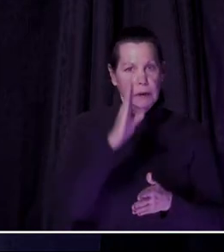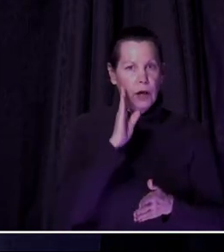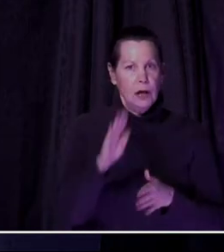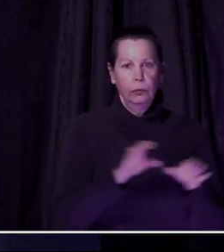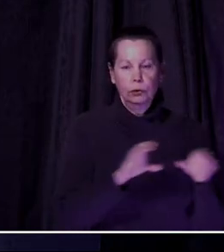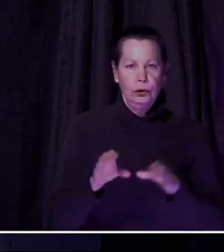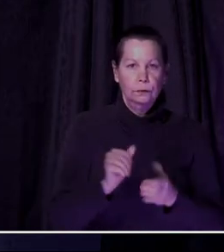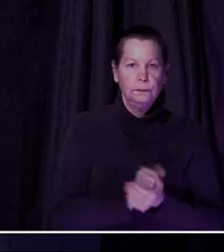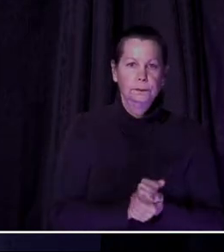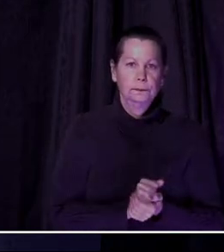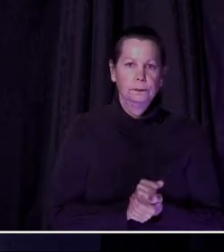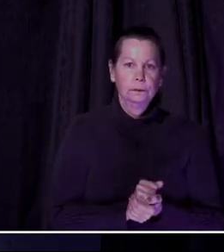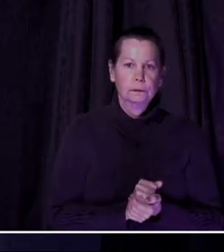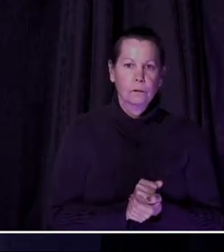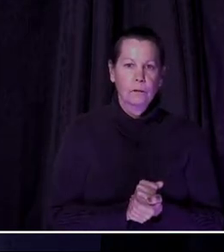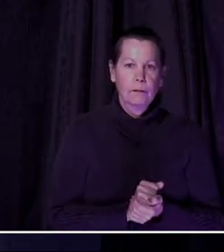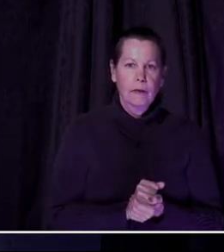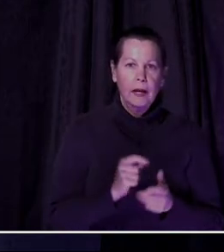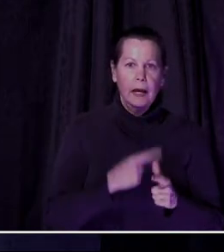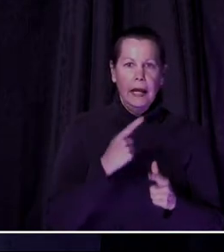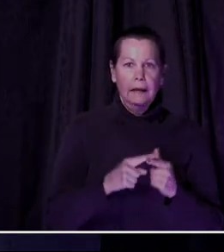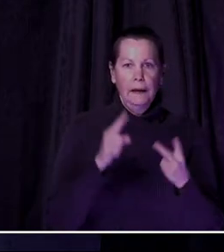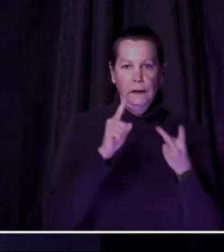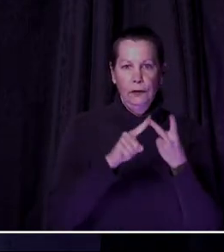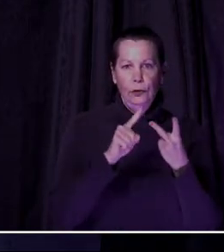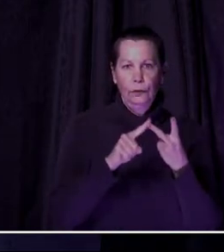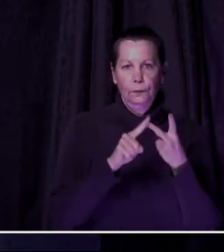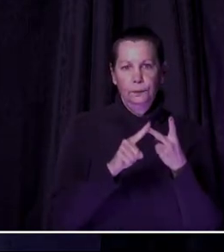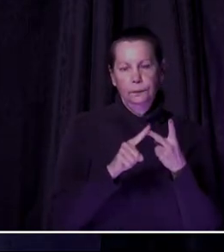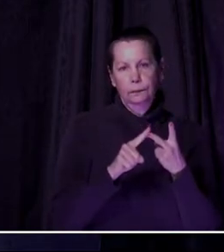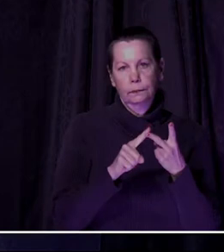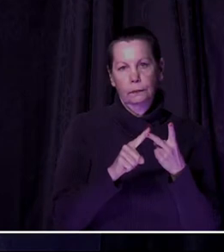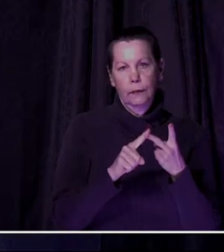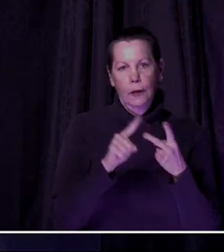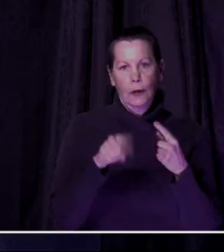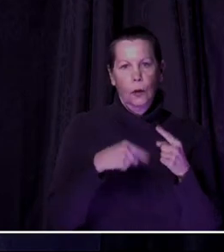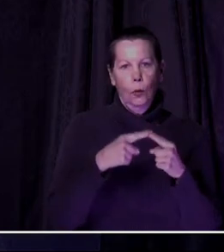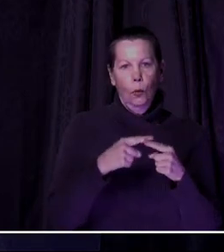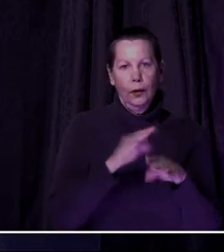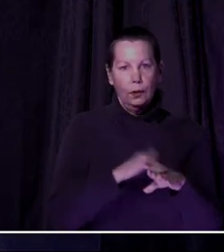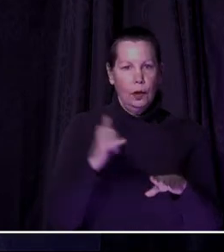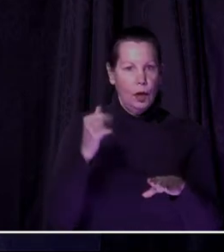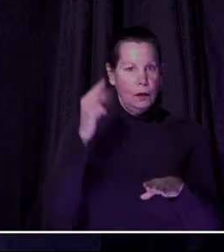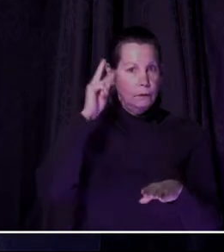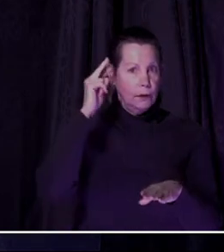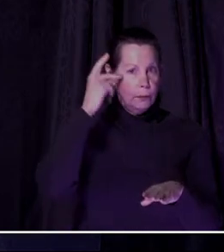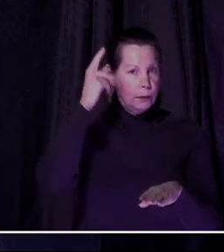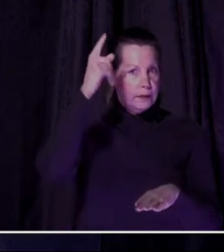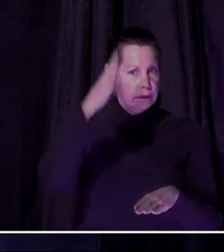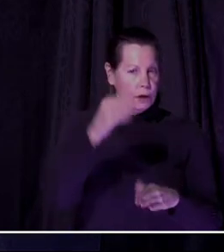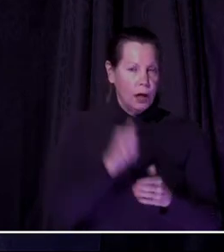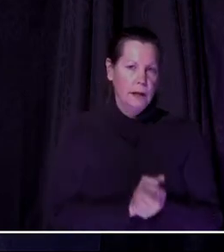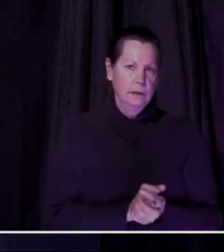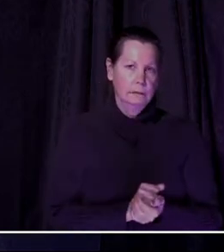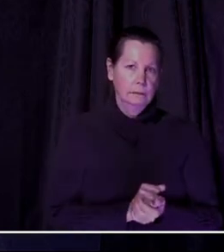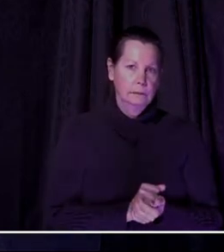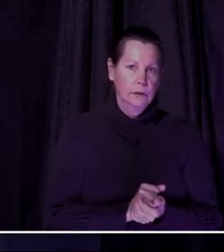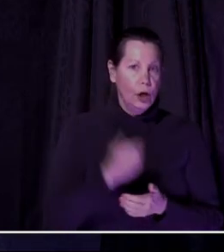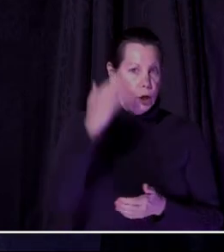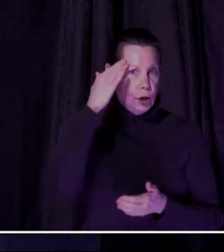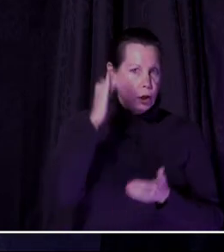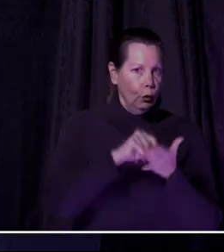That's what he would do. And then number two, when you're called for God's purpose, know